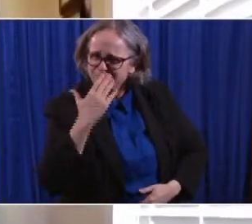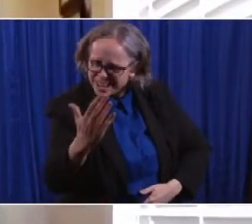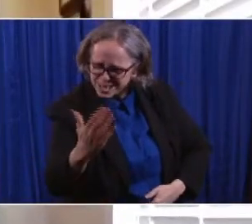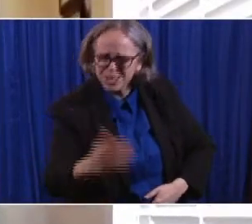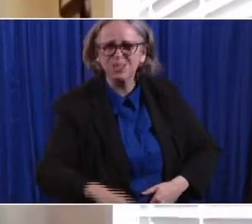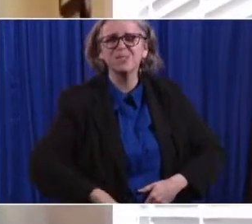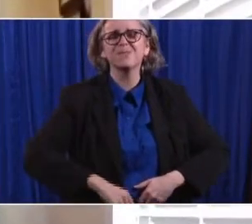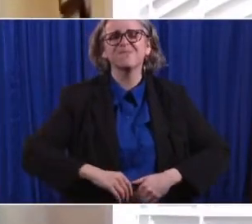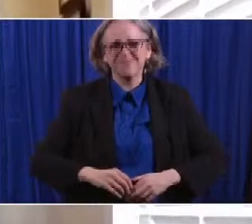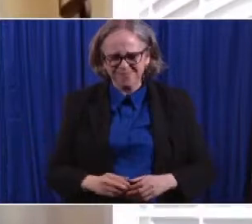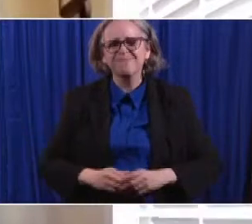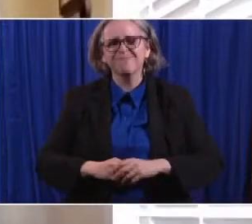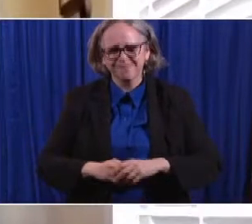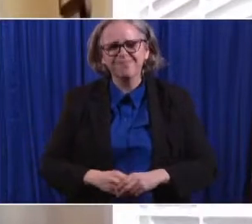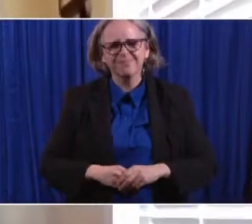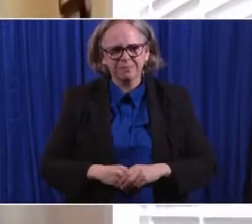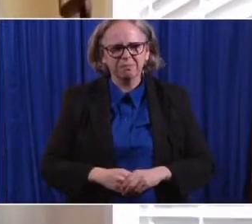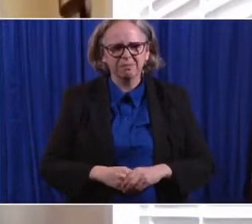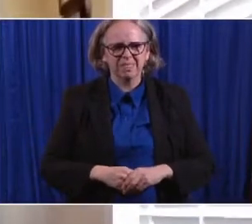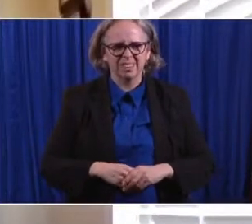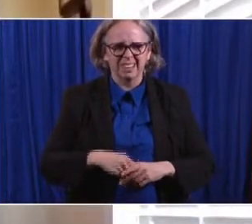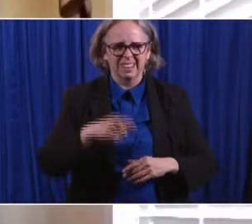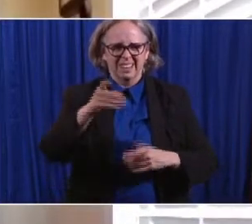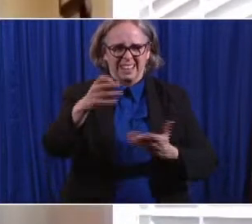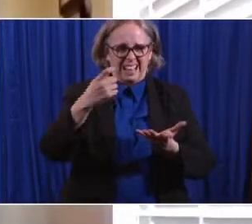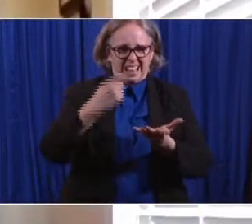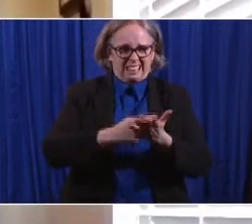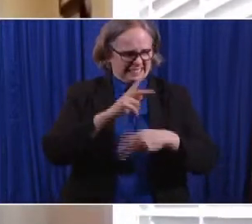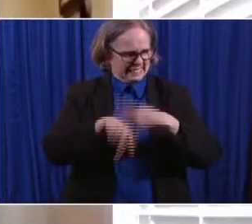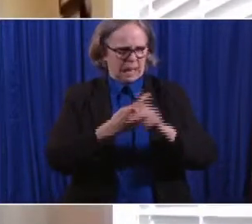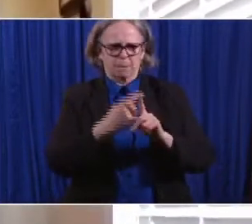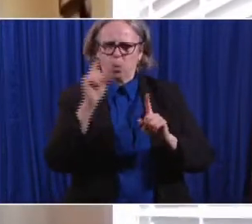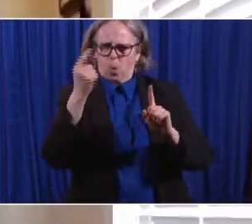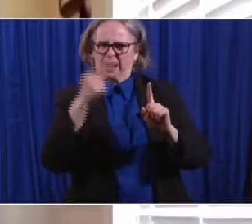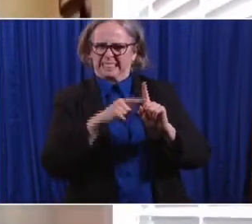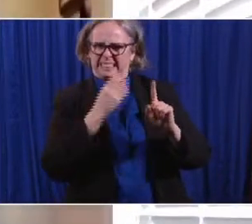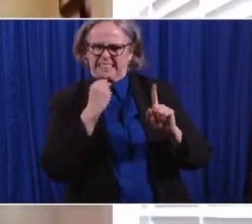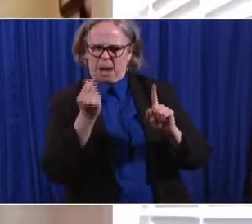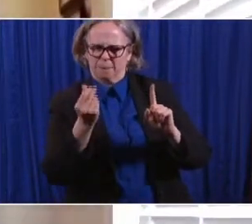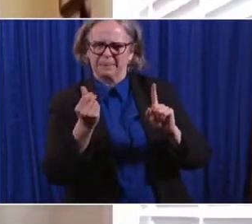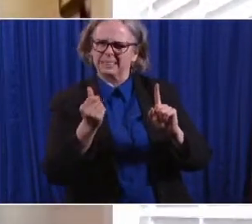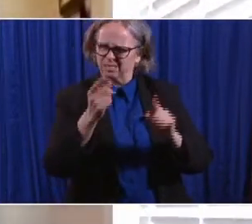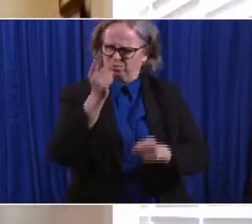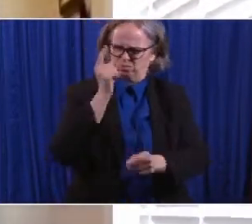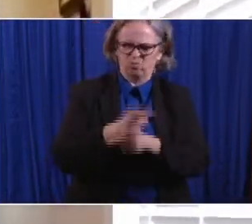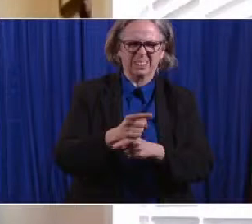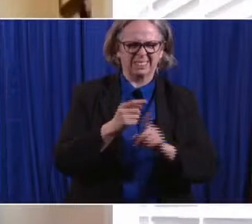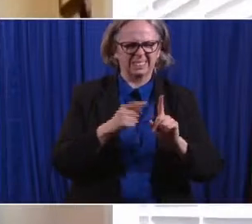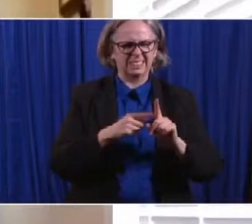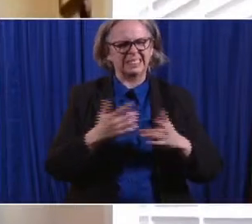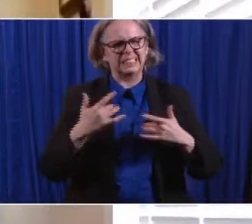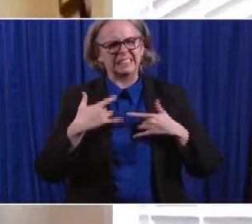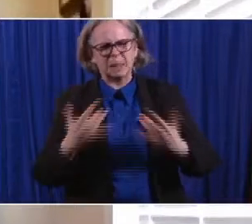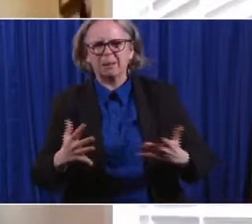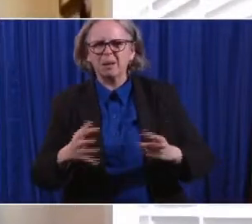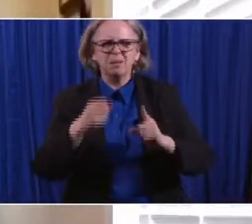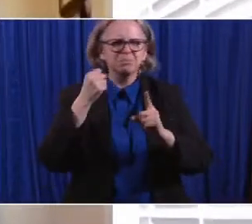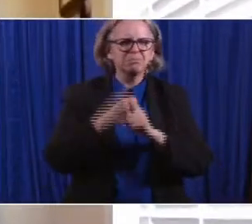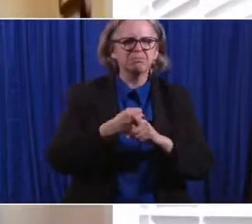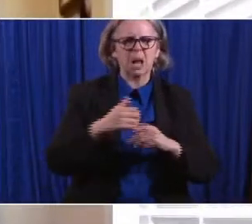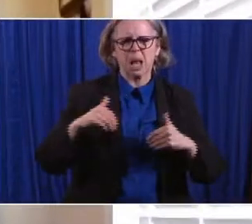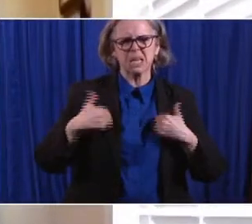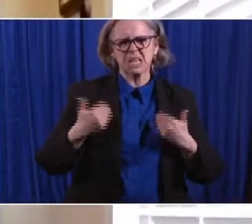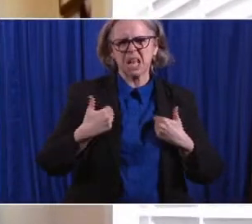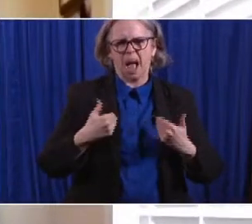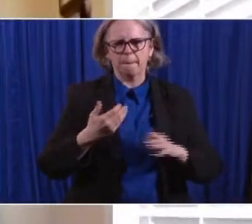noted, beginning with type 1 diabetes, most people develop type 1 diabetes before they're adults. And as you also